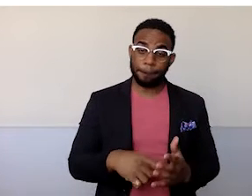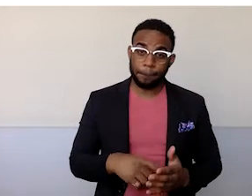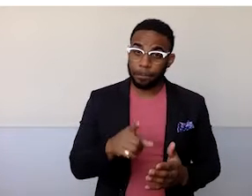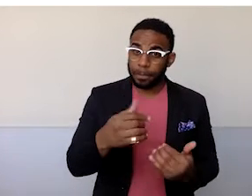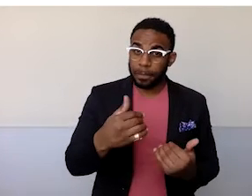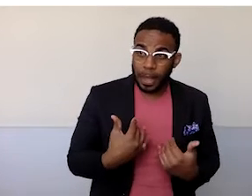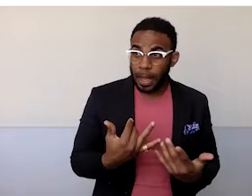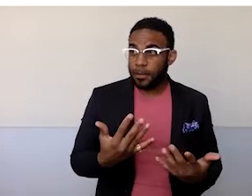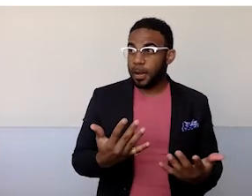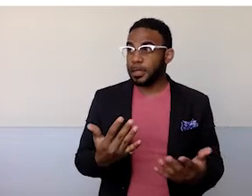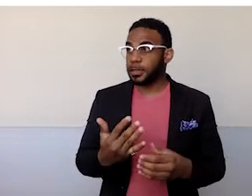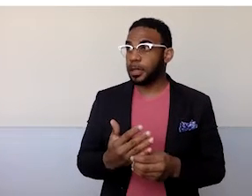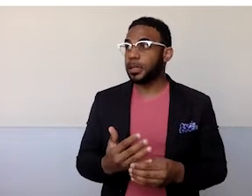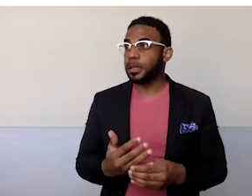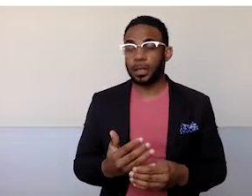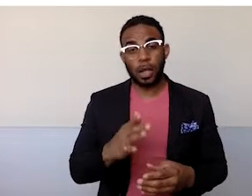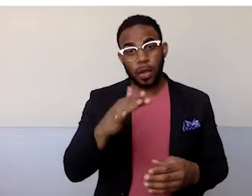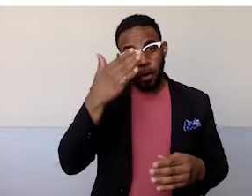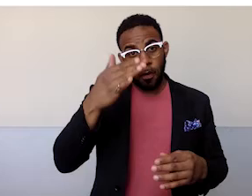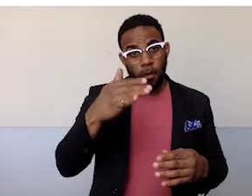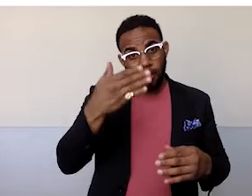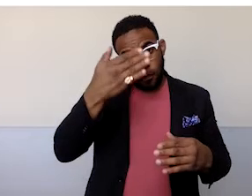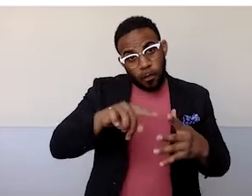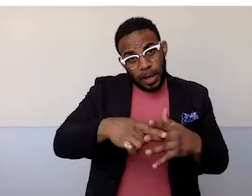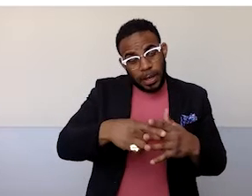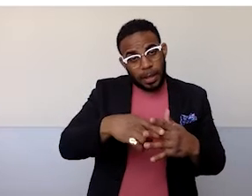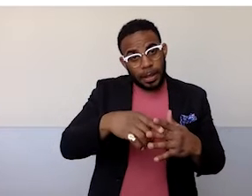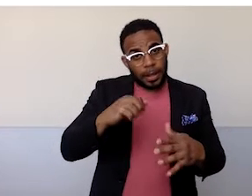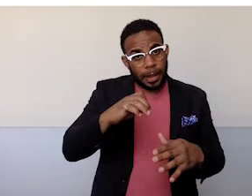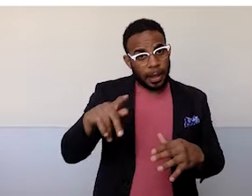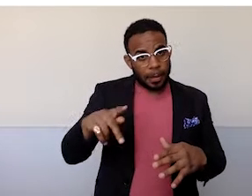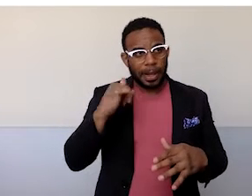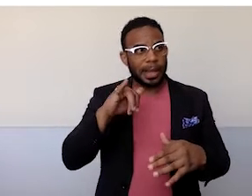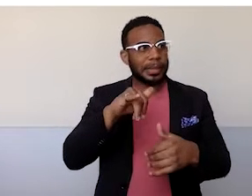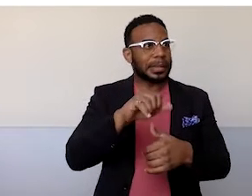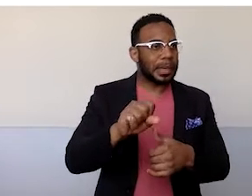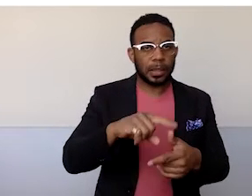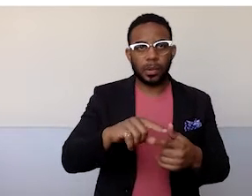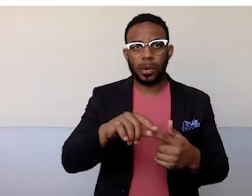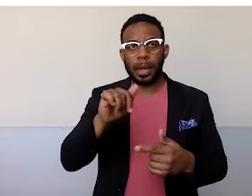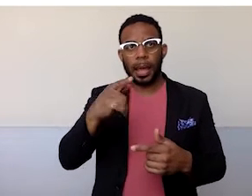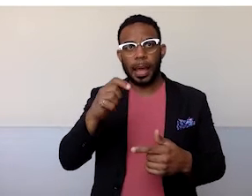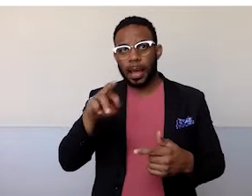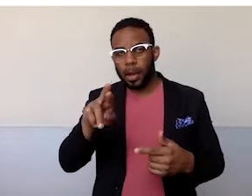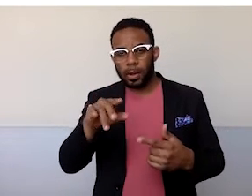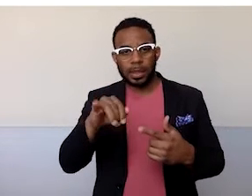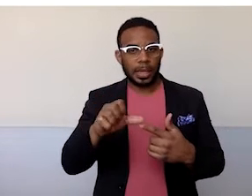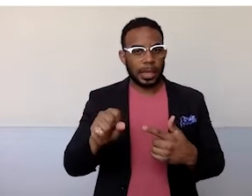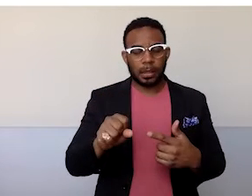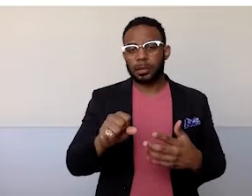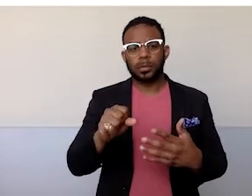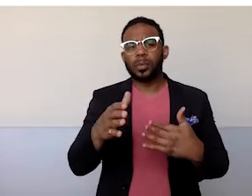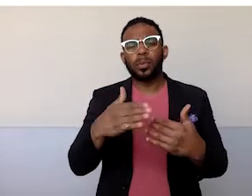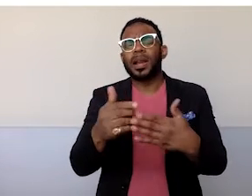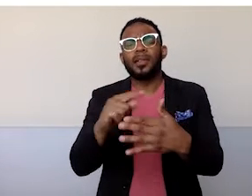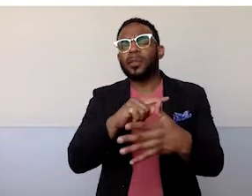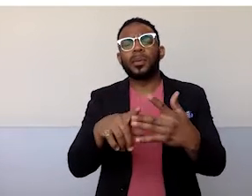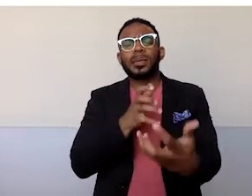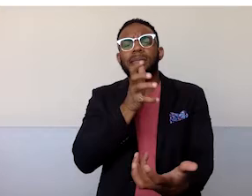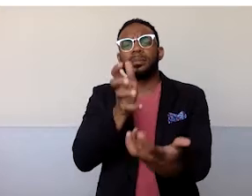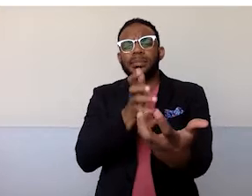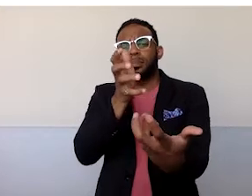you have your front-end application built with React.js or AngularJS or Vue.js, whichever one really